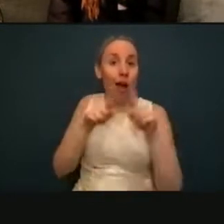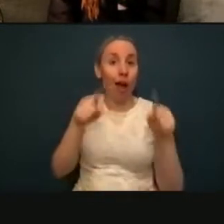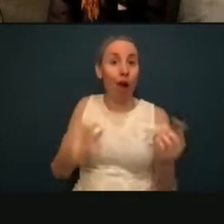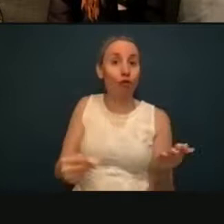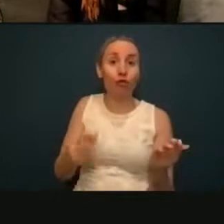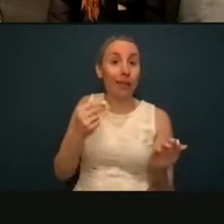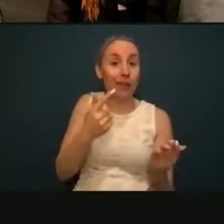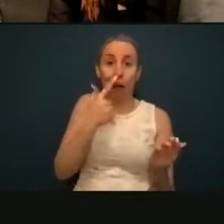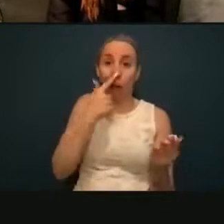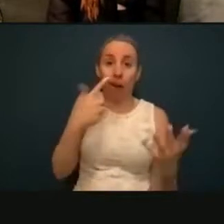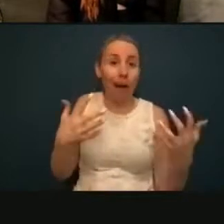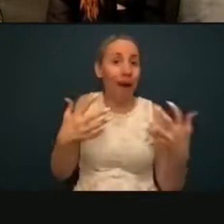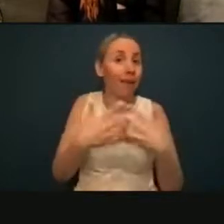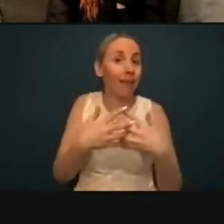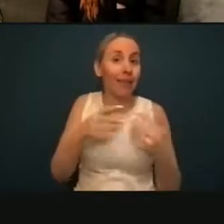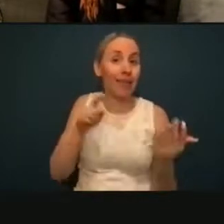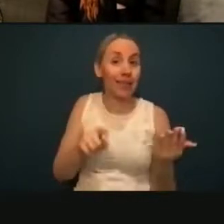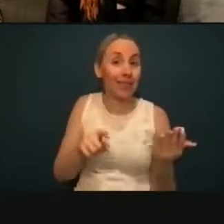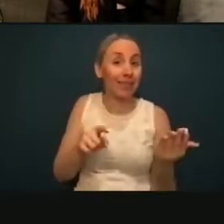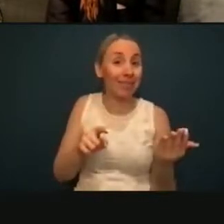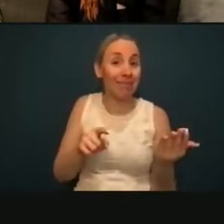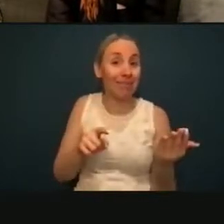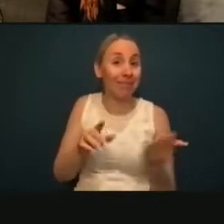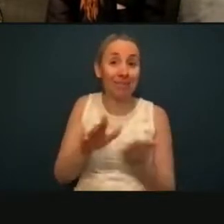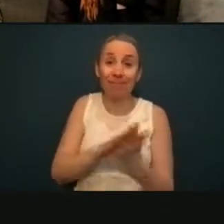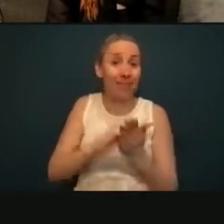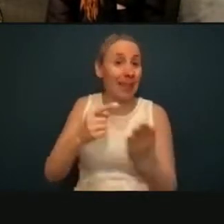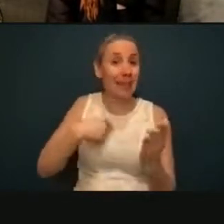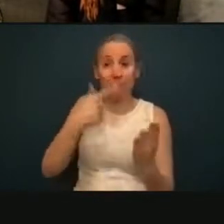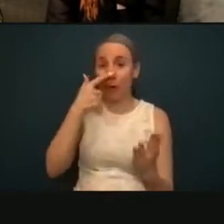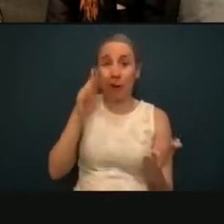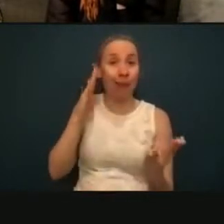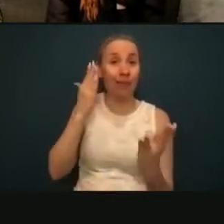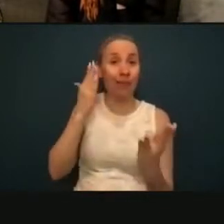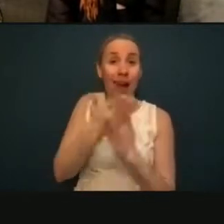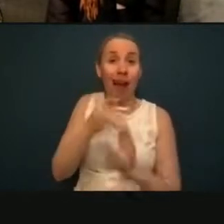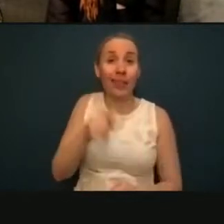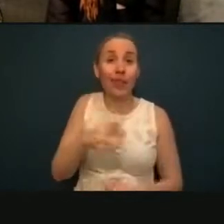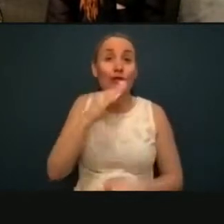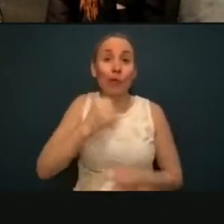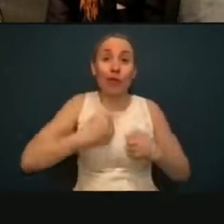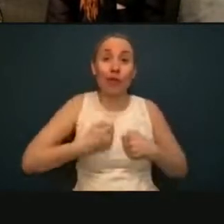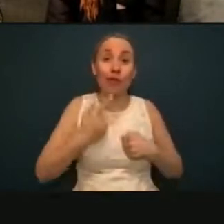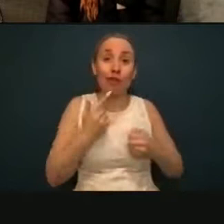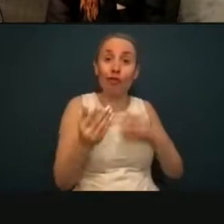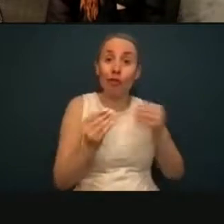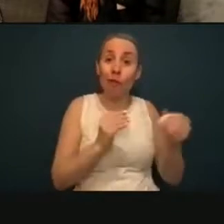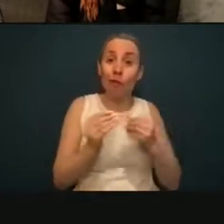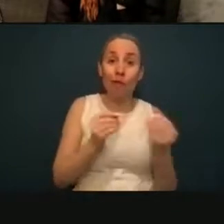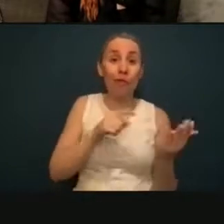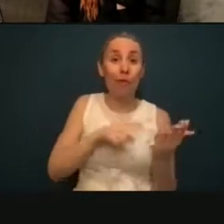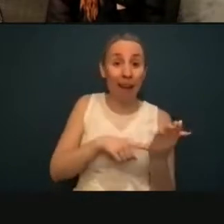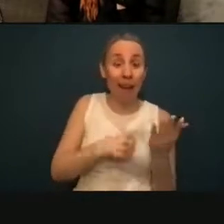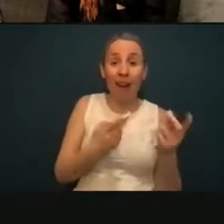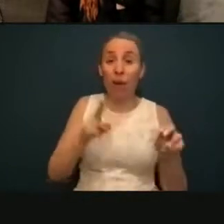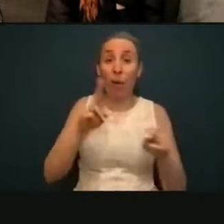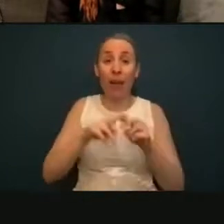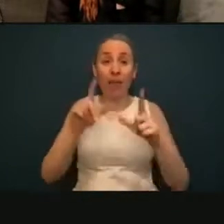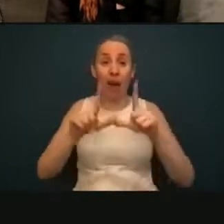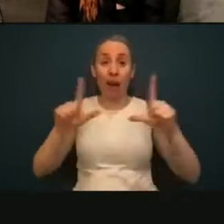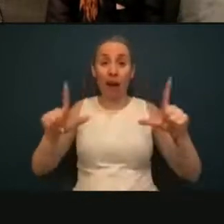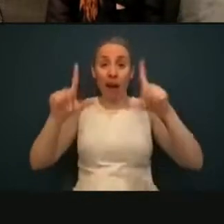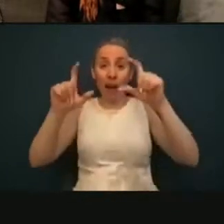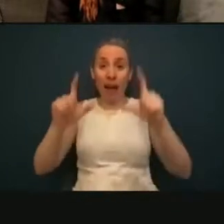internet and on different applications that just have images and